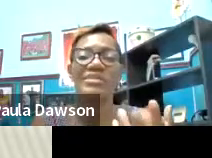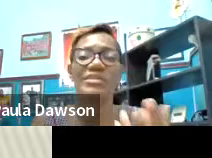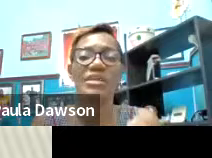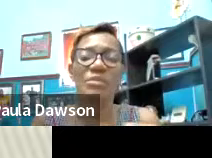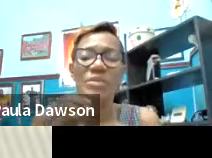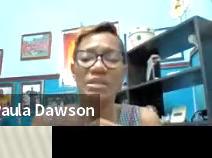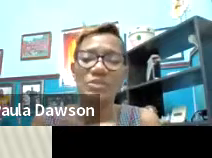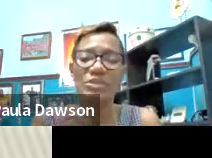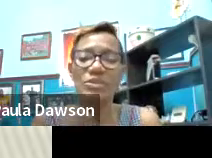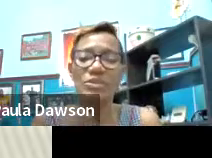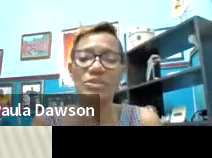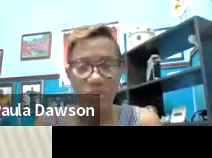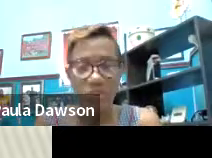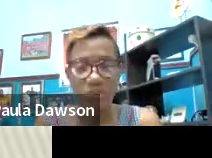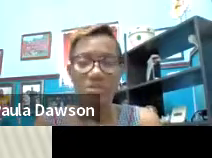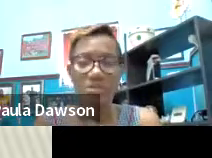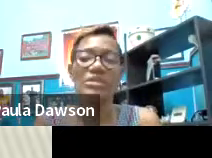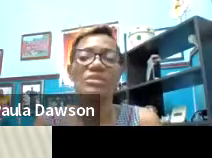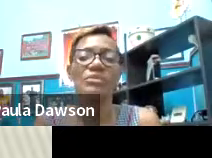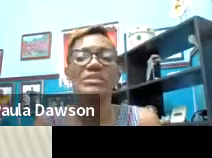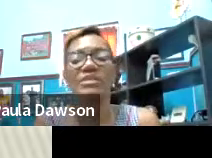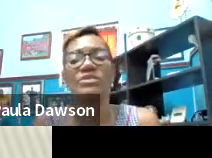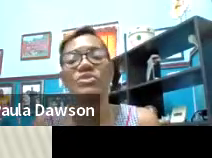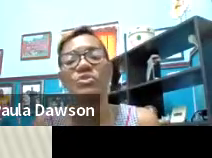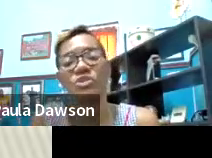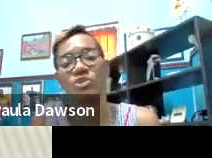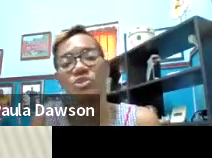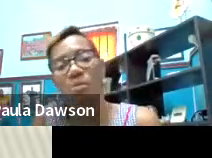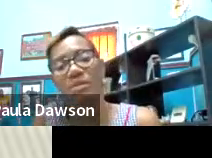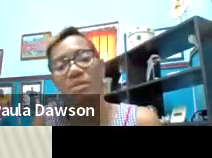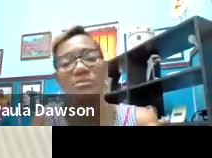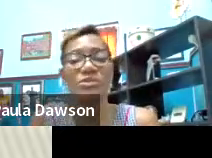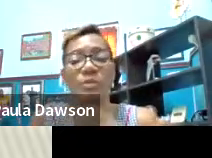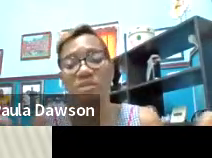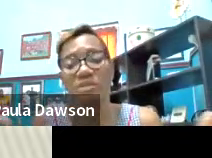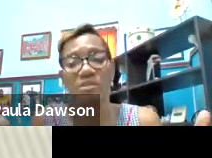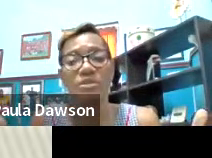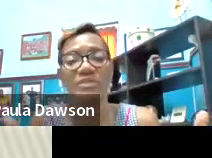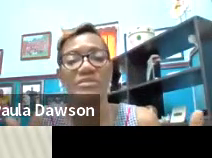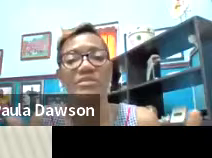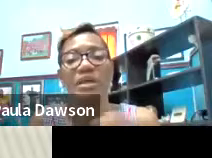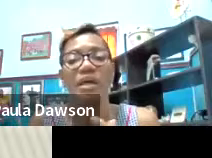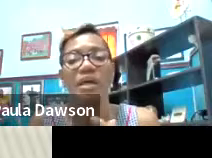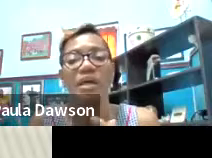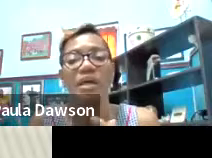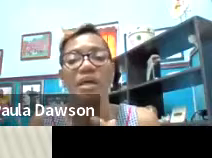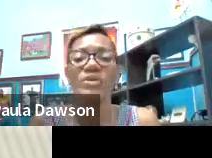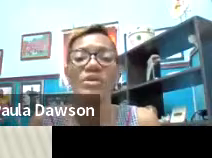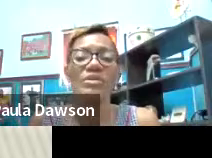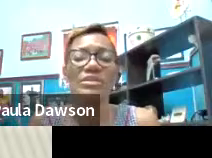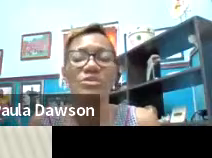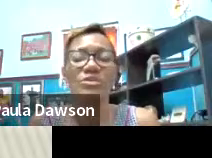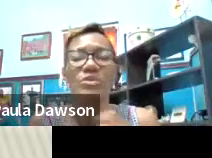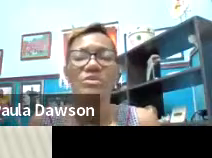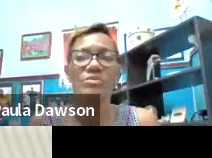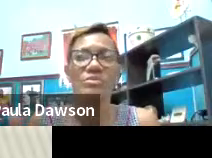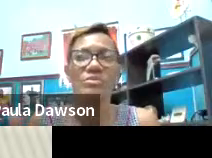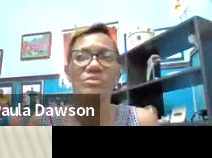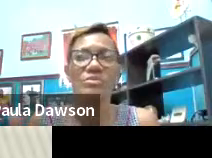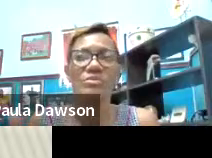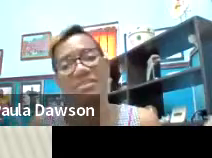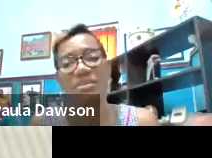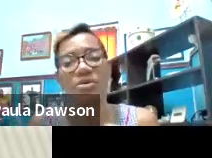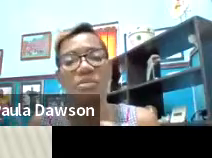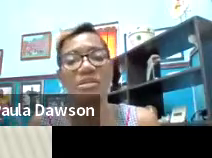are blood clot. But because we do it in a control setting, we draw back to make sure we're not in a blood vessel. And so these